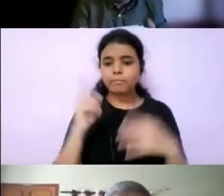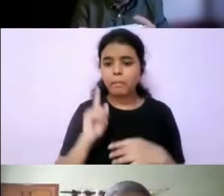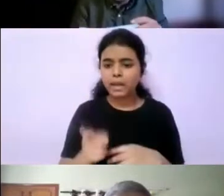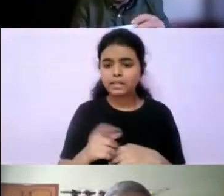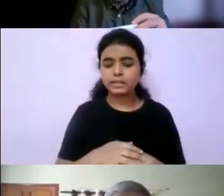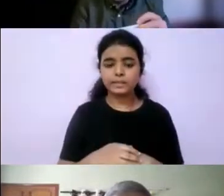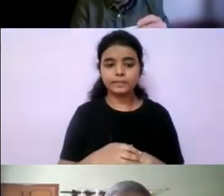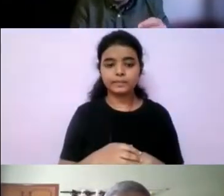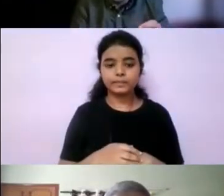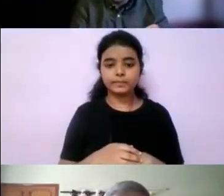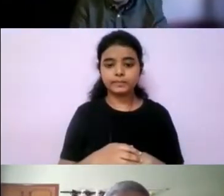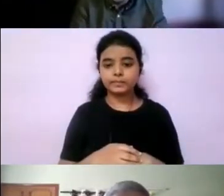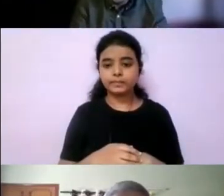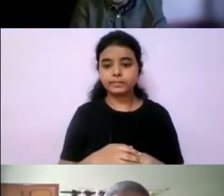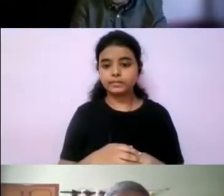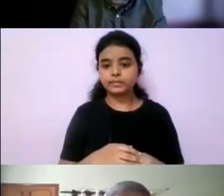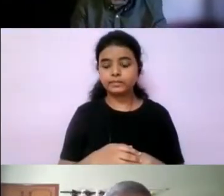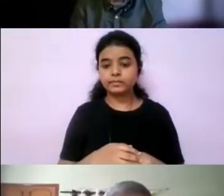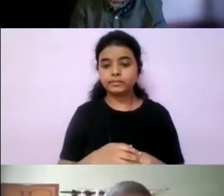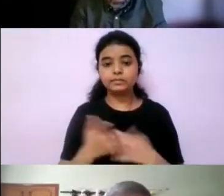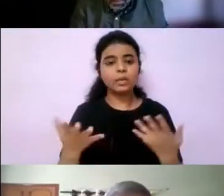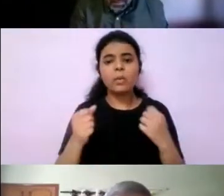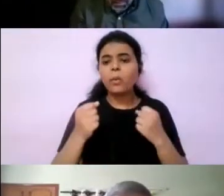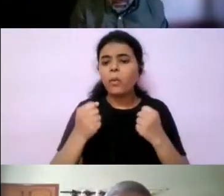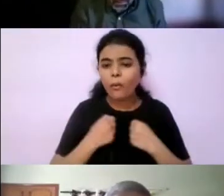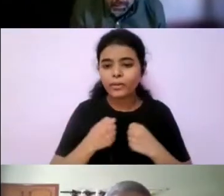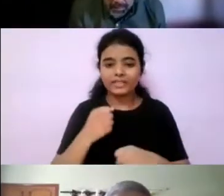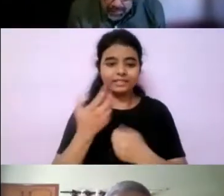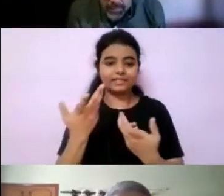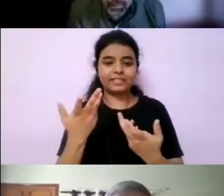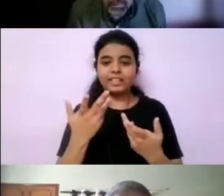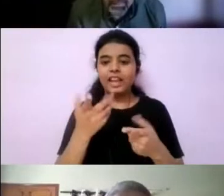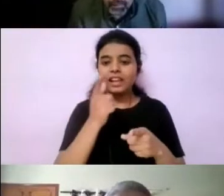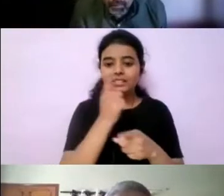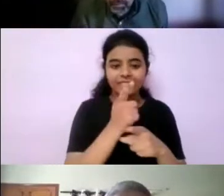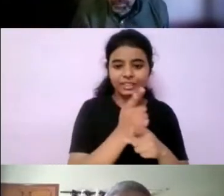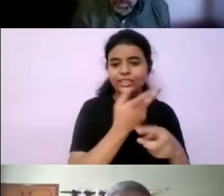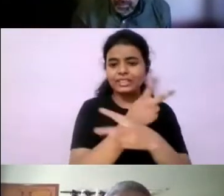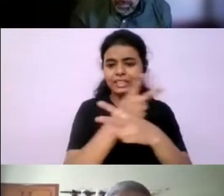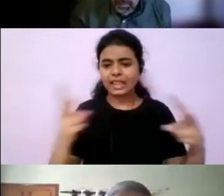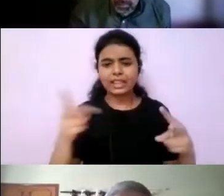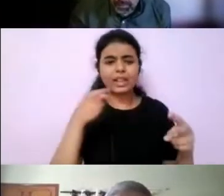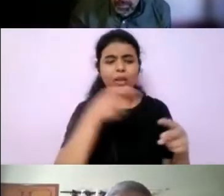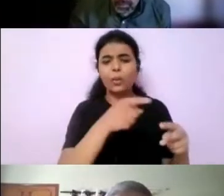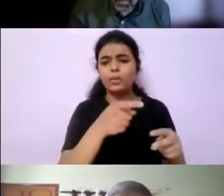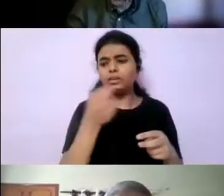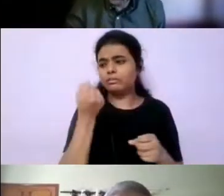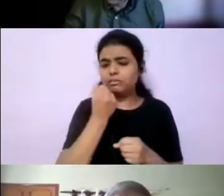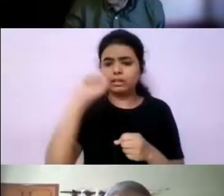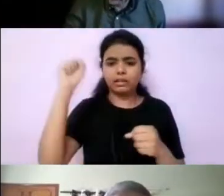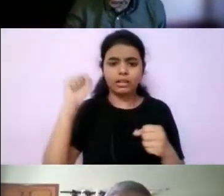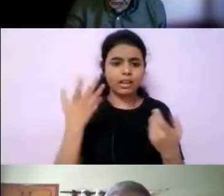even the most liberal of our colleagues, who are never tired of flagging feminist,